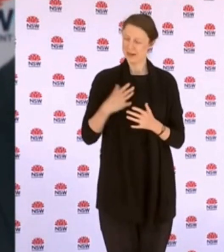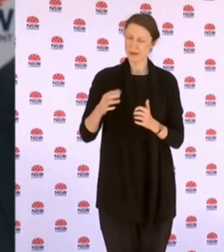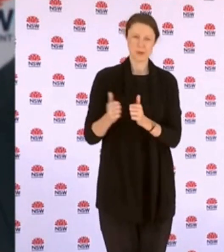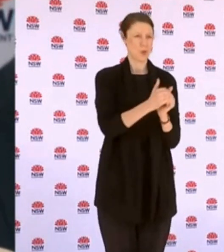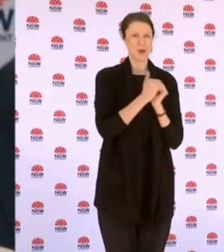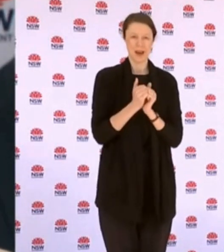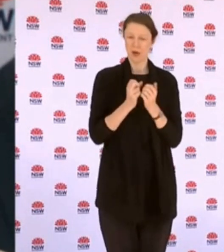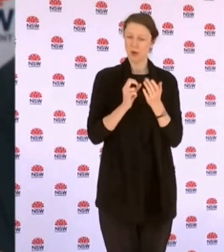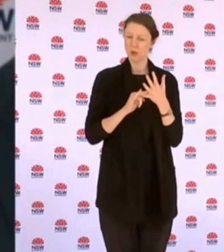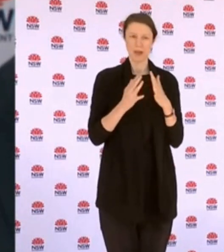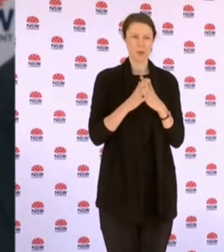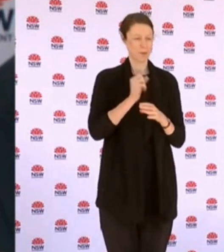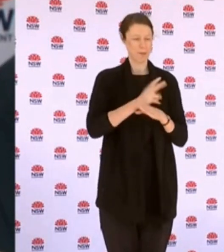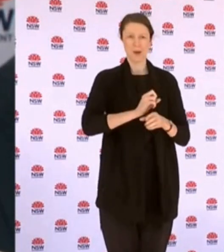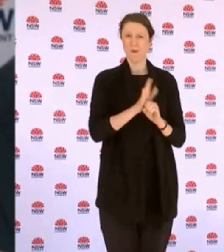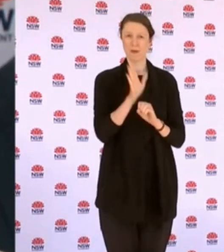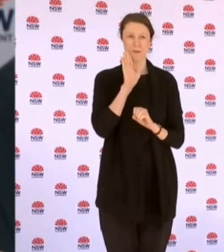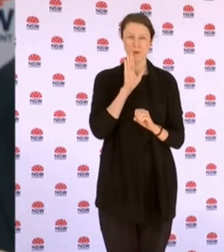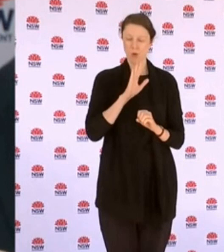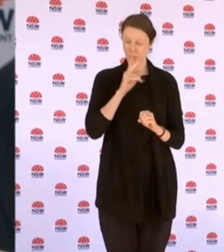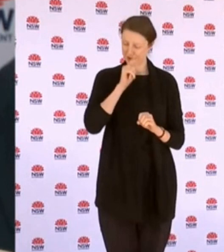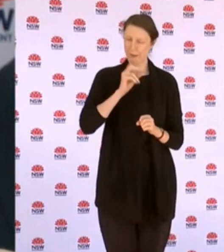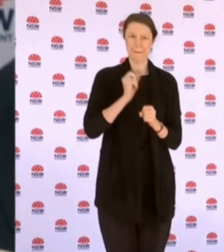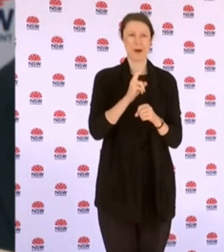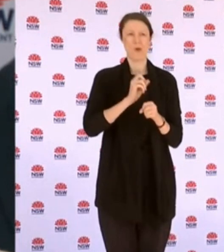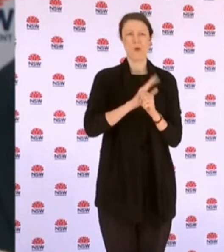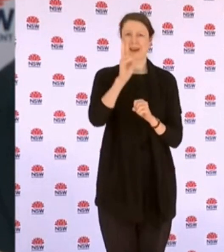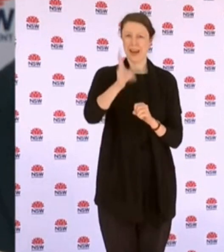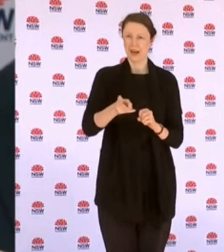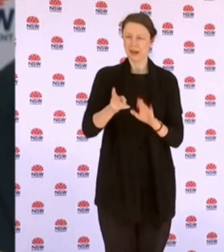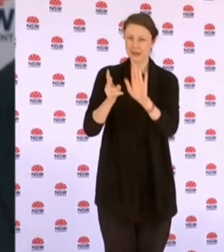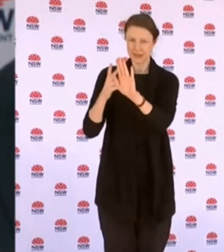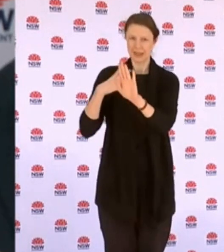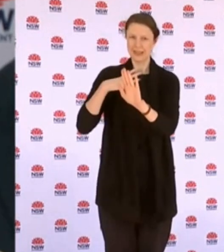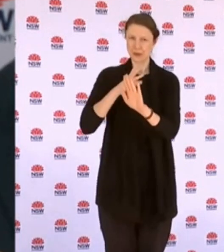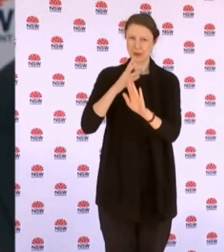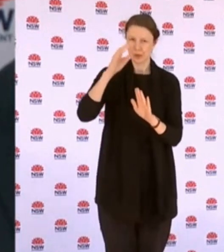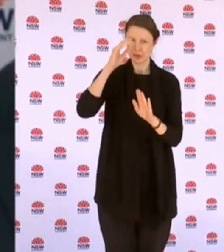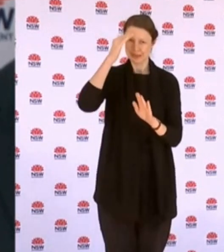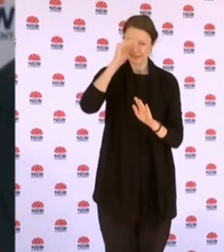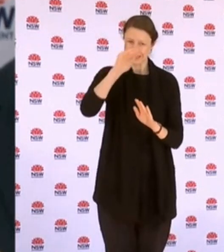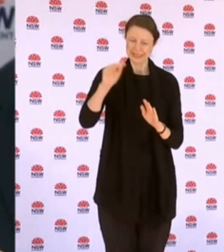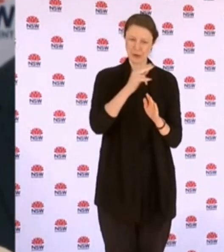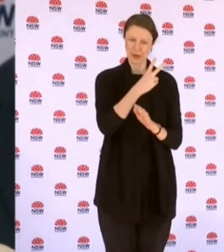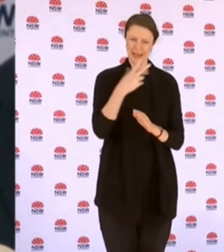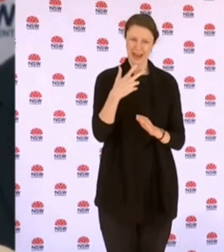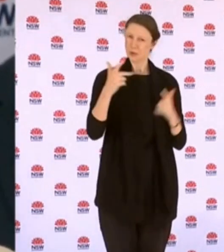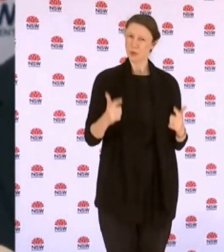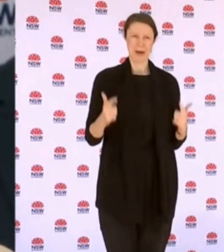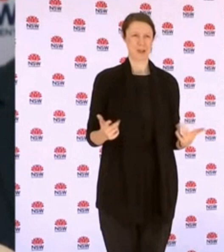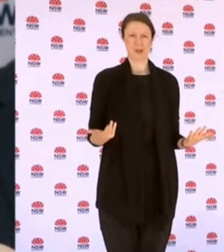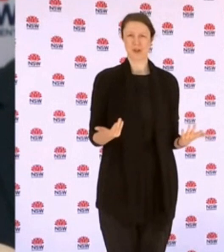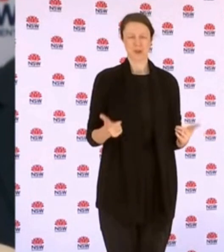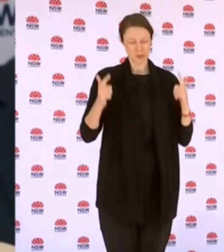done it before. We can do it again. But that 28 number, I just need to make this point, that 28 number is too high. It's